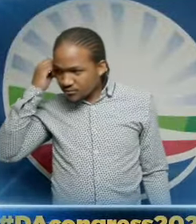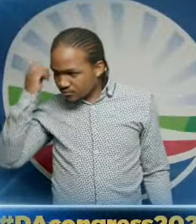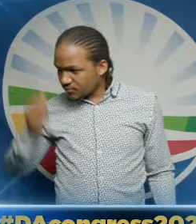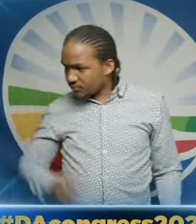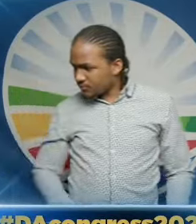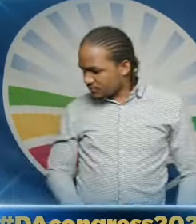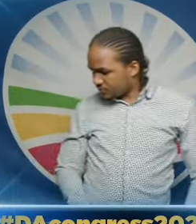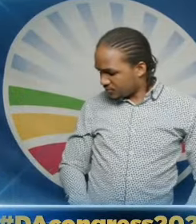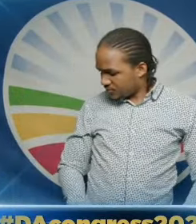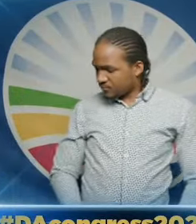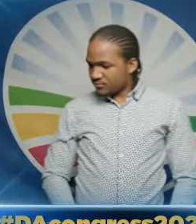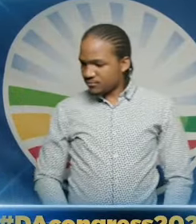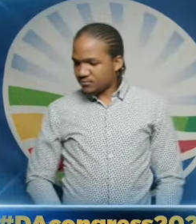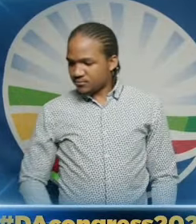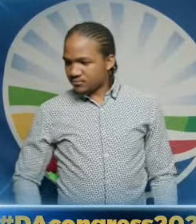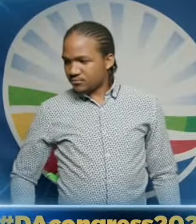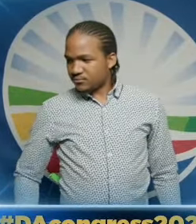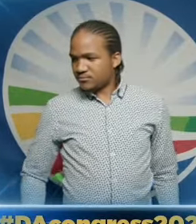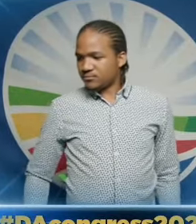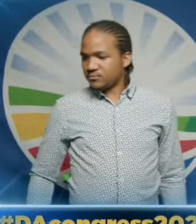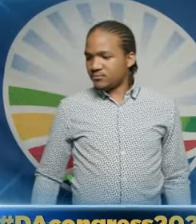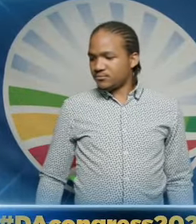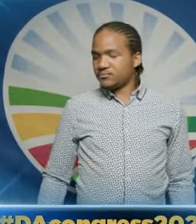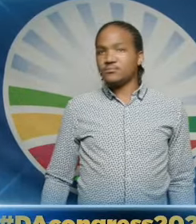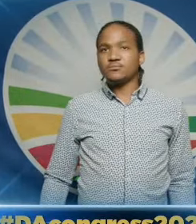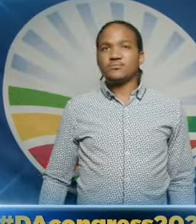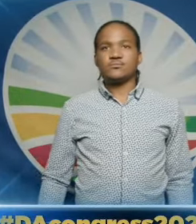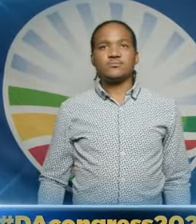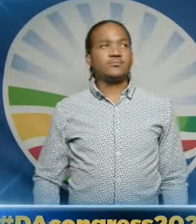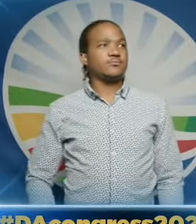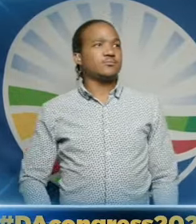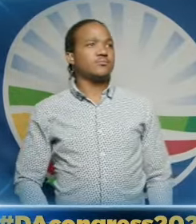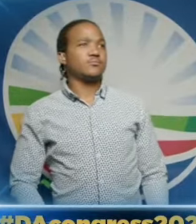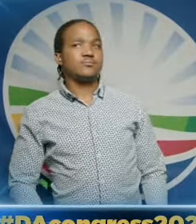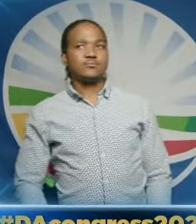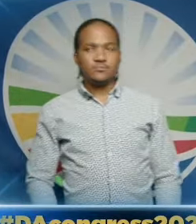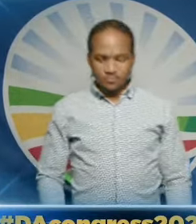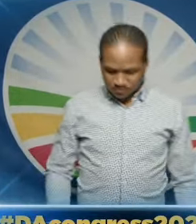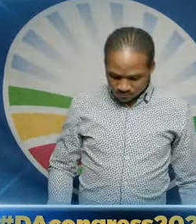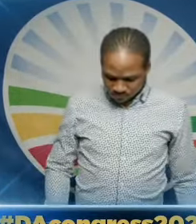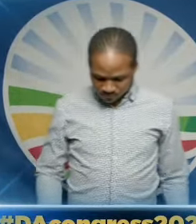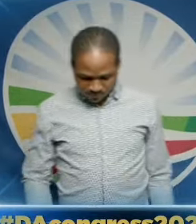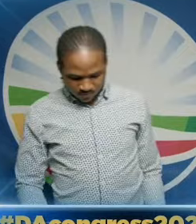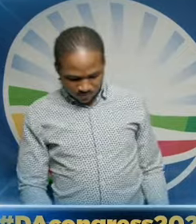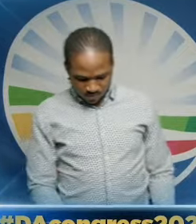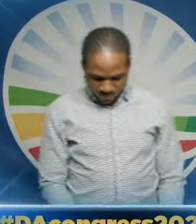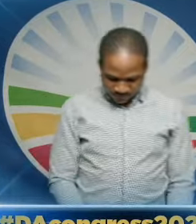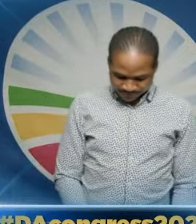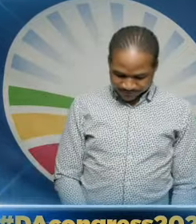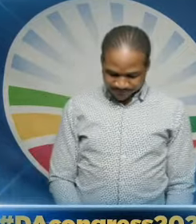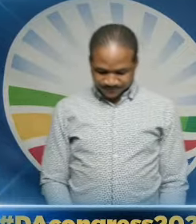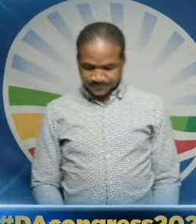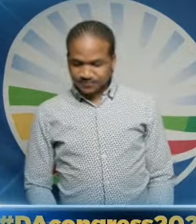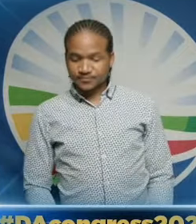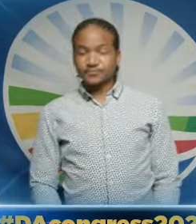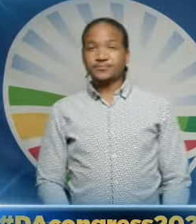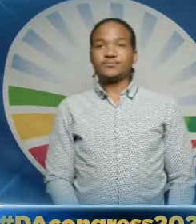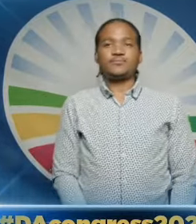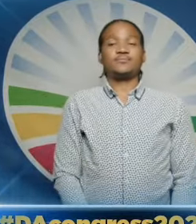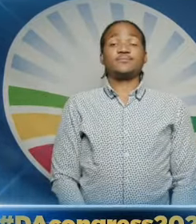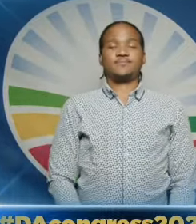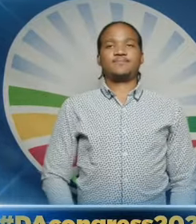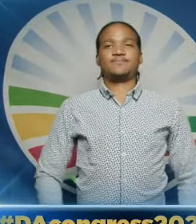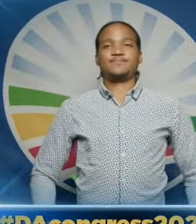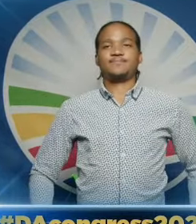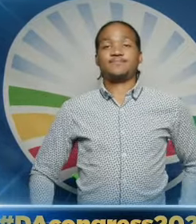Thank you, Kwena. Thank you, Tammy and Bax. We are looking forward to seeing all the great things that